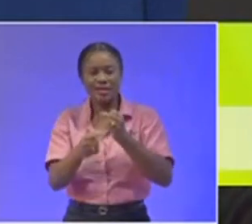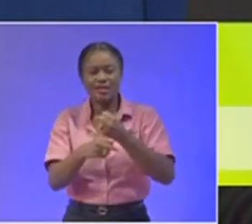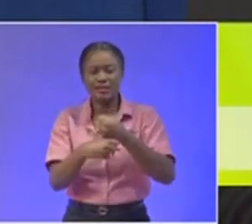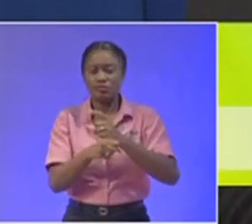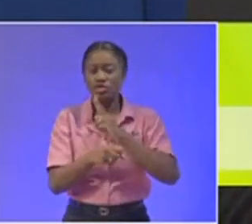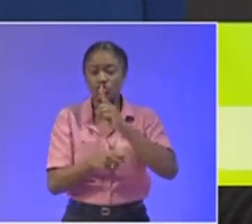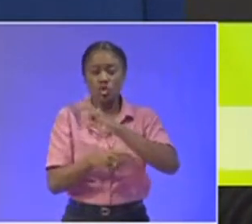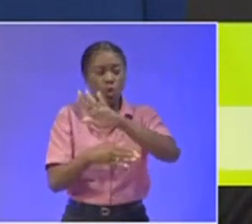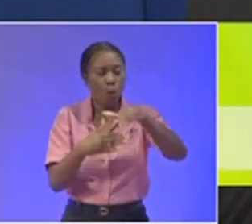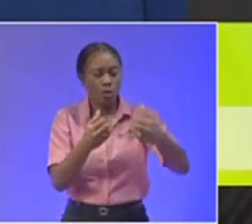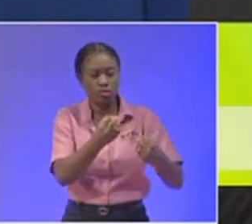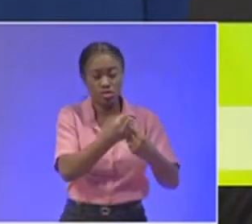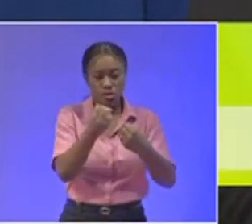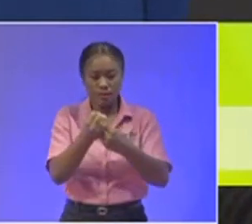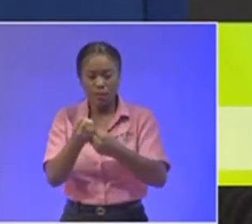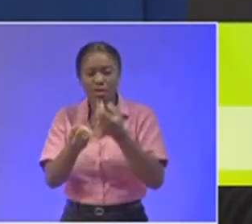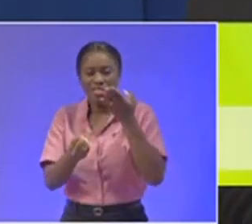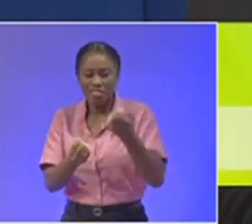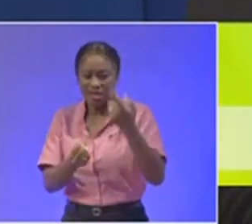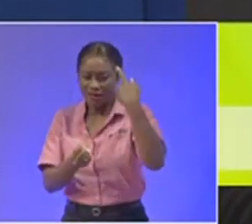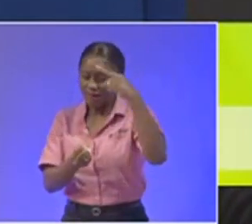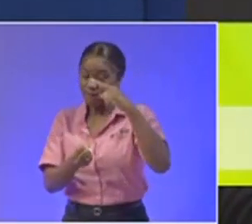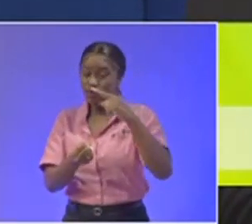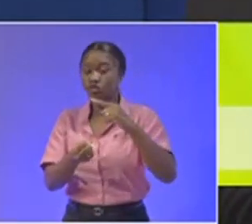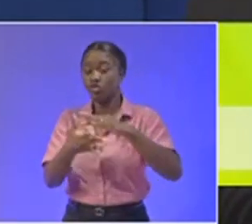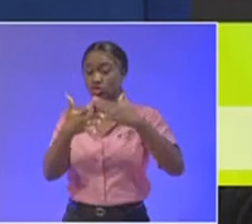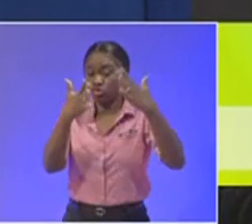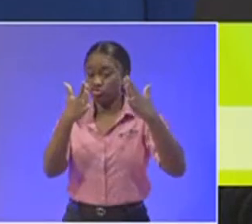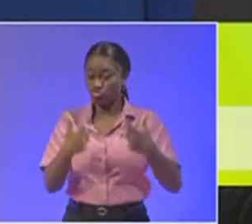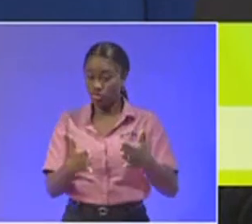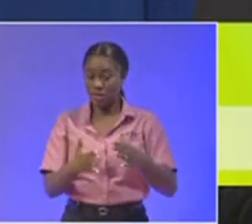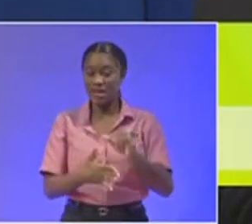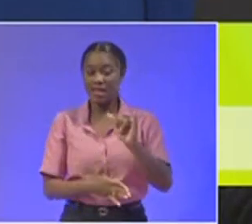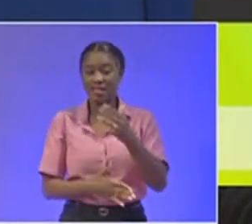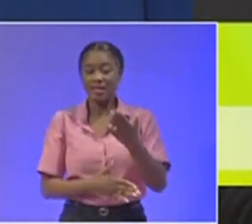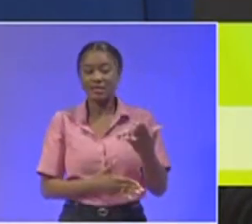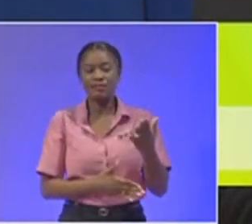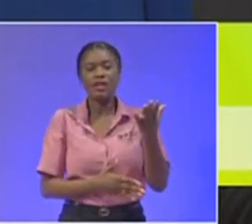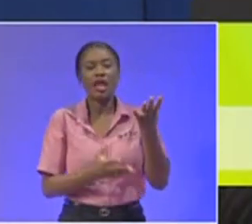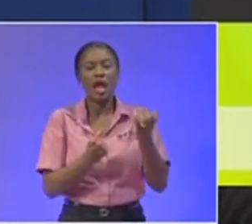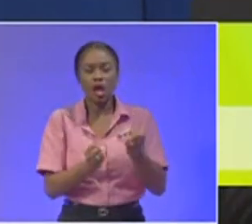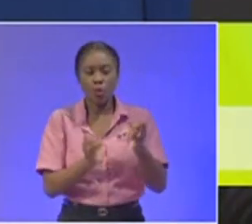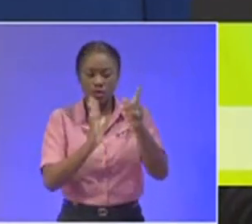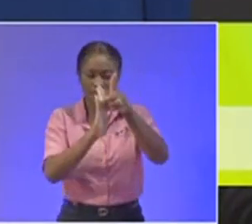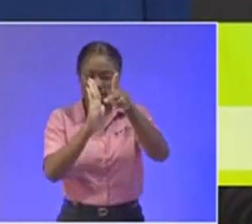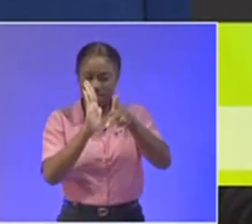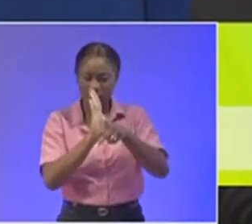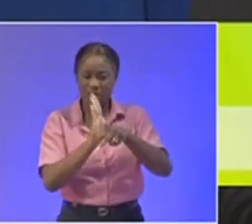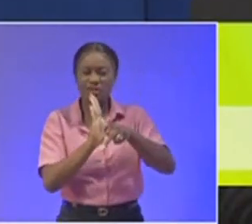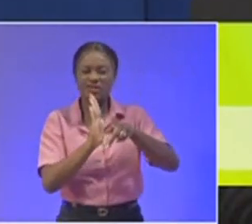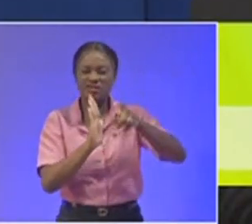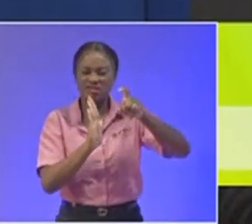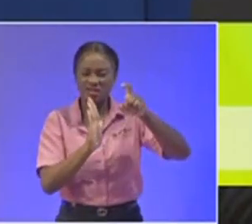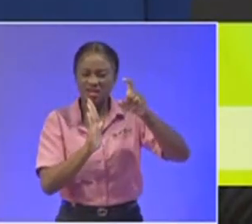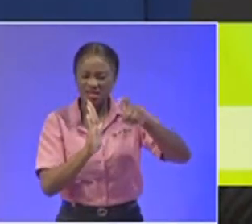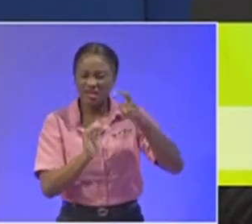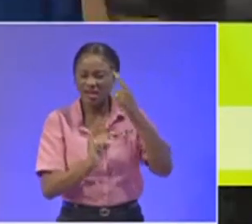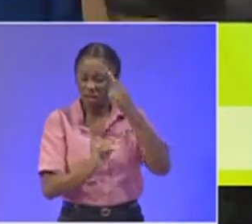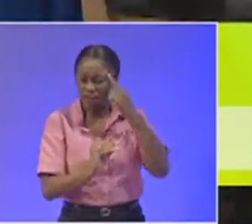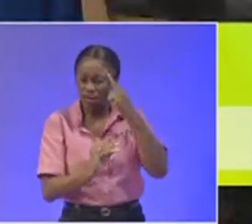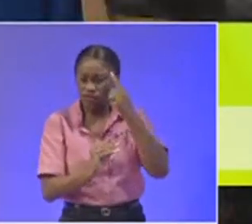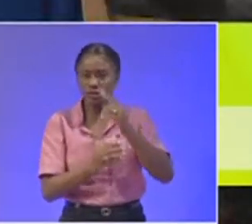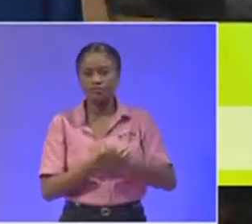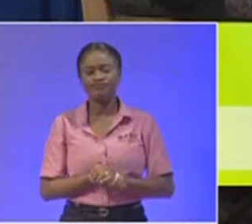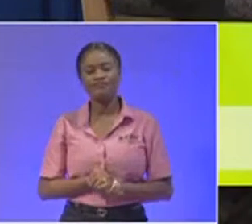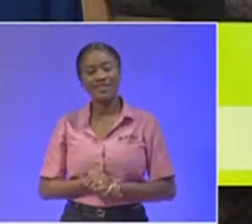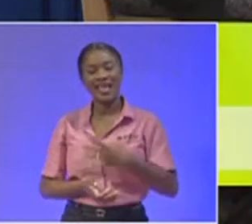all the supports that our students need. So that's something that I would want the policy to consider. And I like the fact that